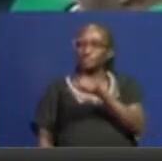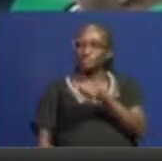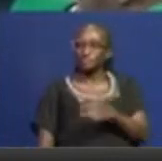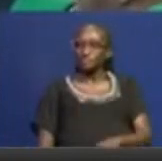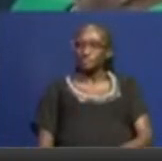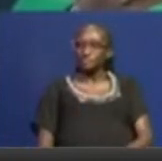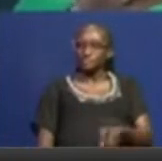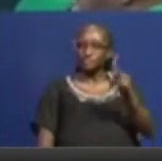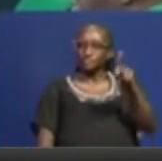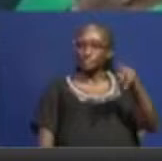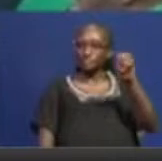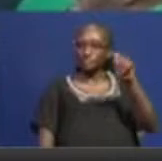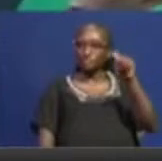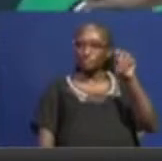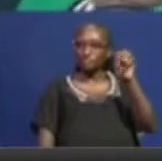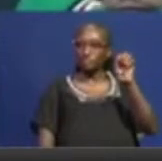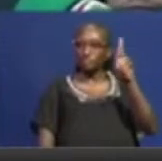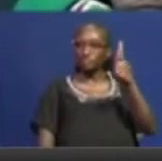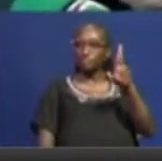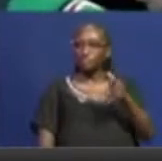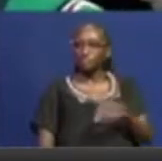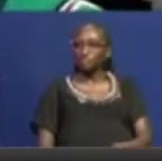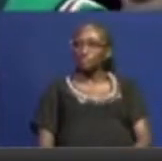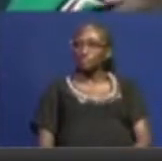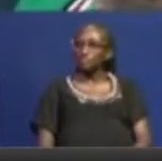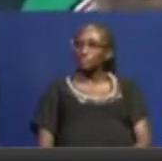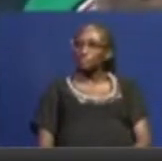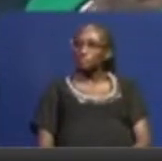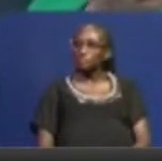Matungu Peter Oscar Nabulindo.